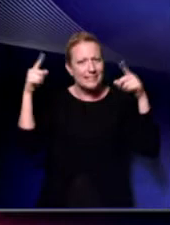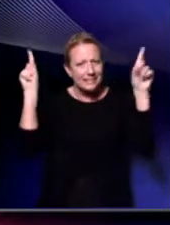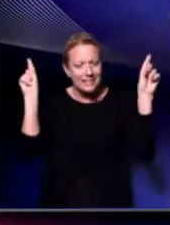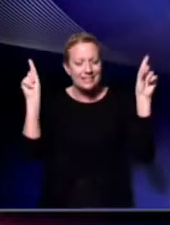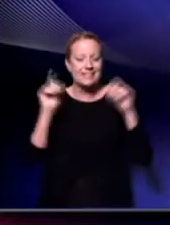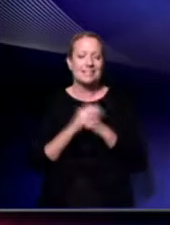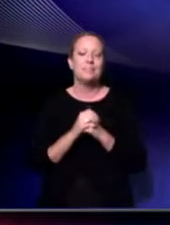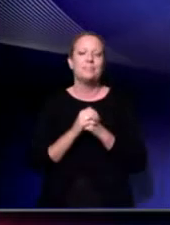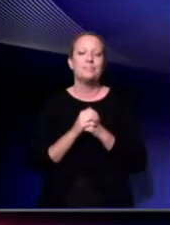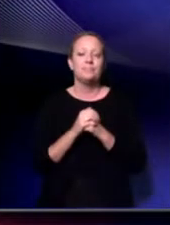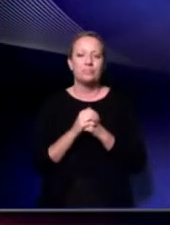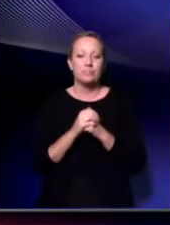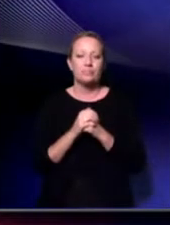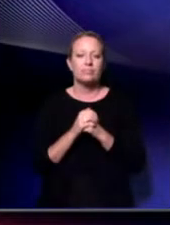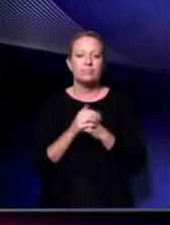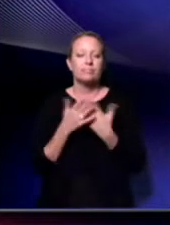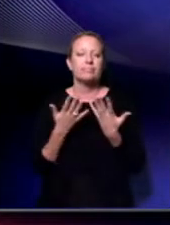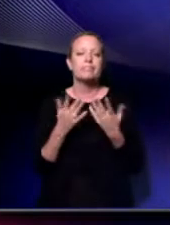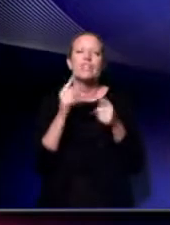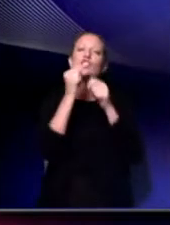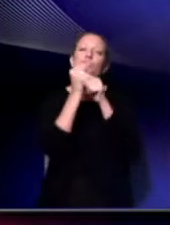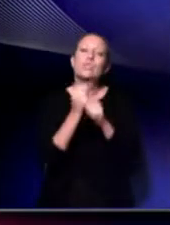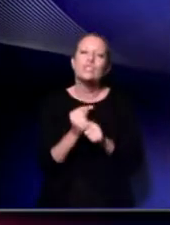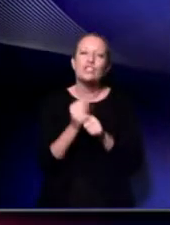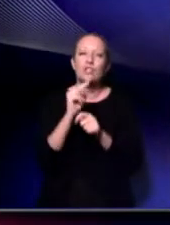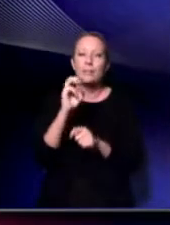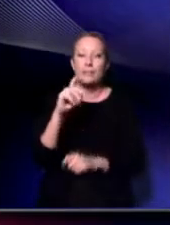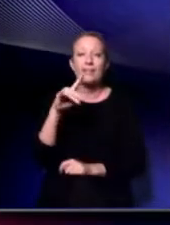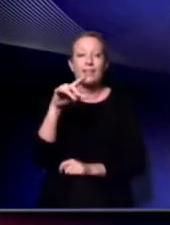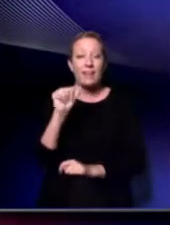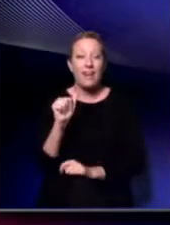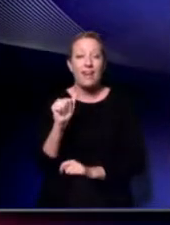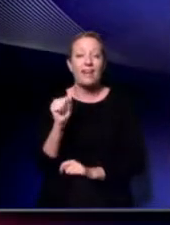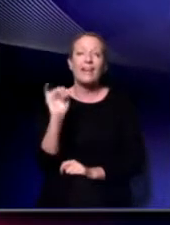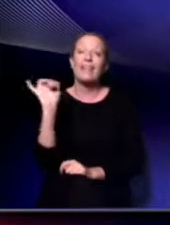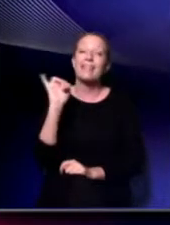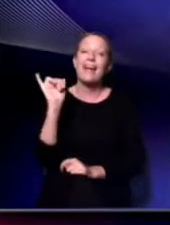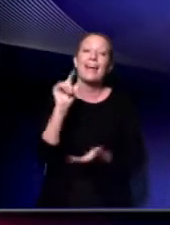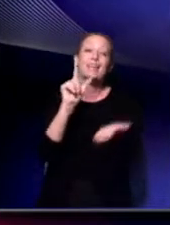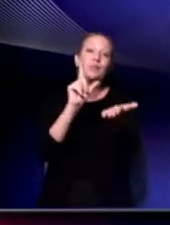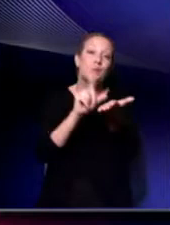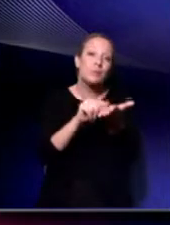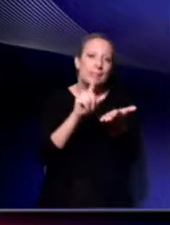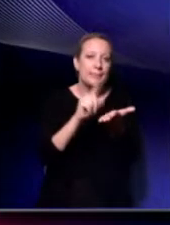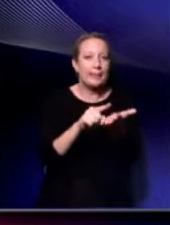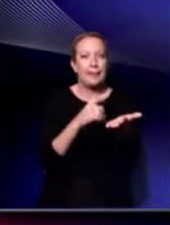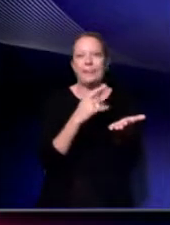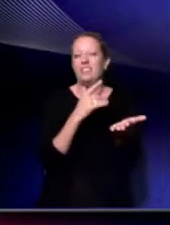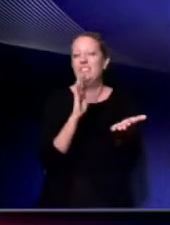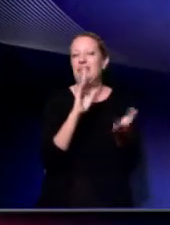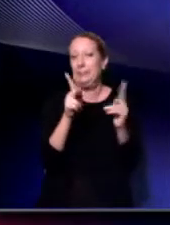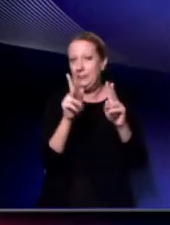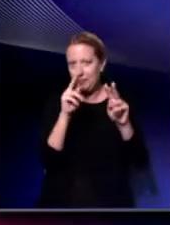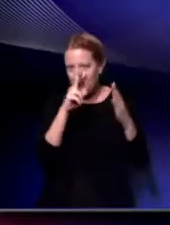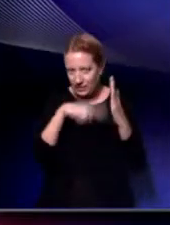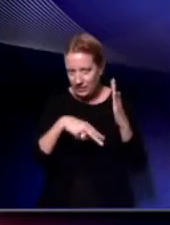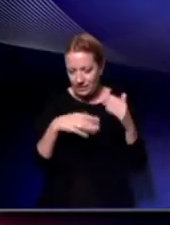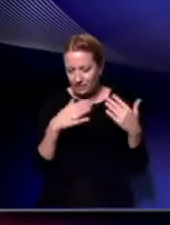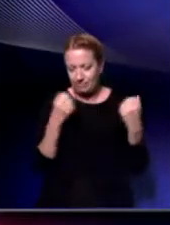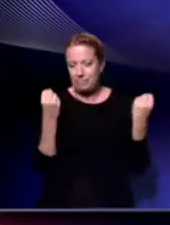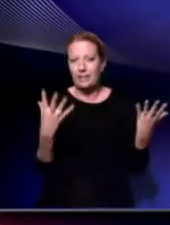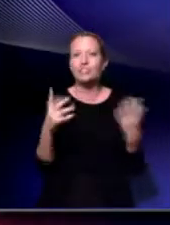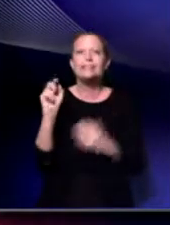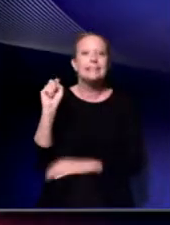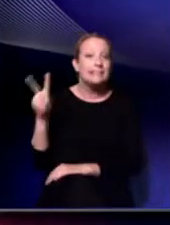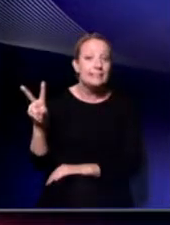that between traditional media, and I define that by the fading newspaper industry and TV and radio, as